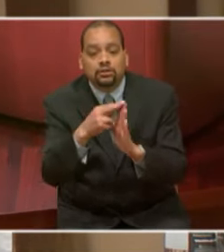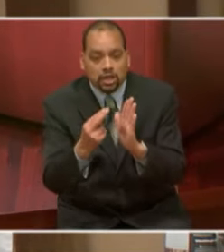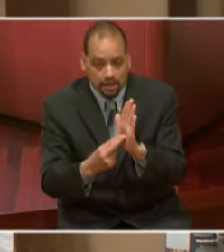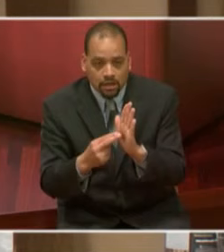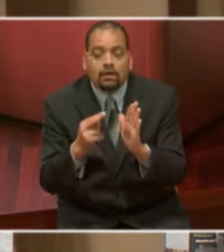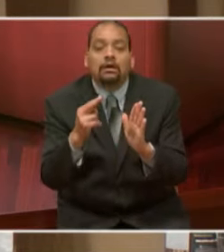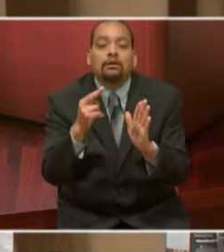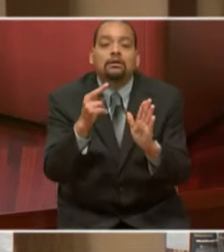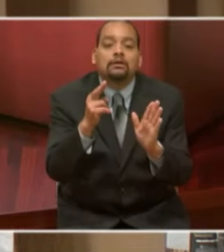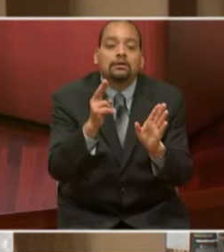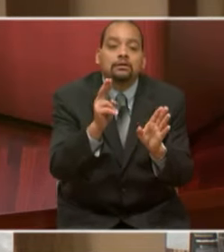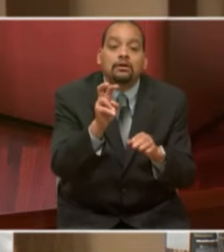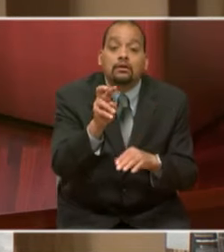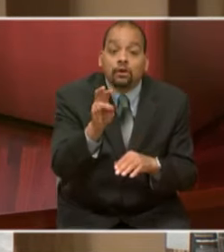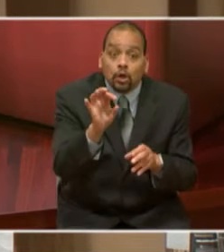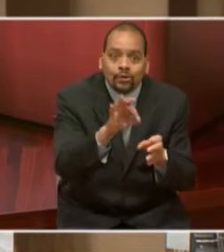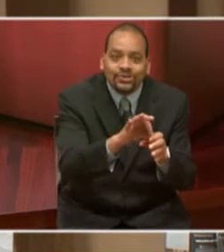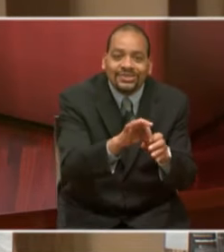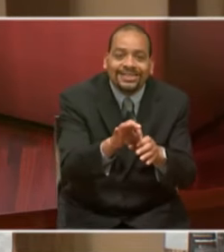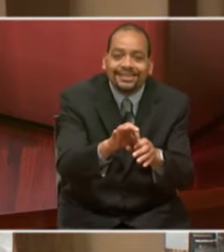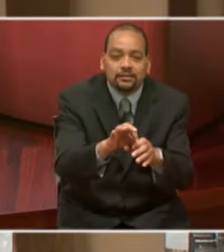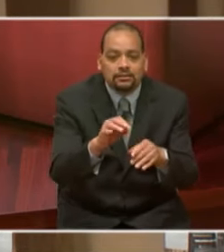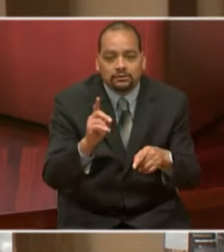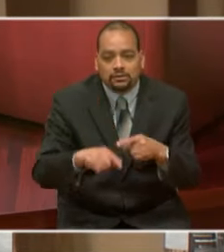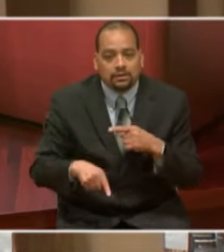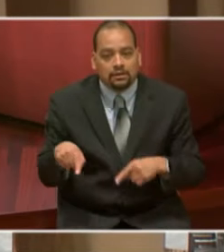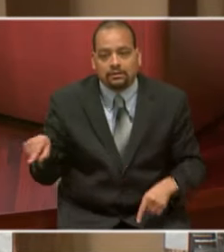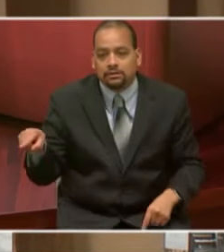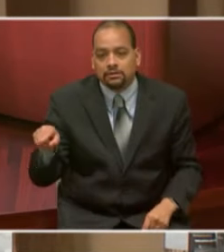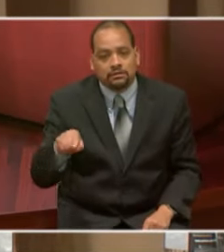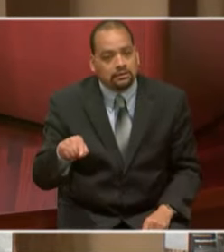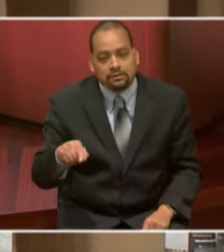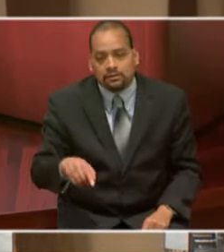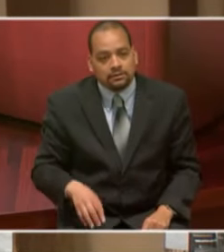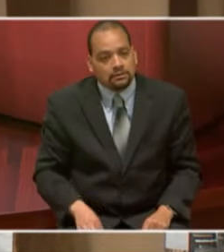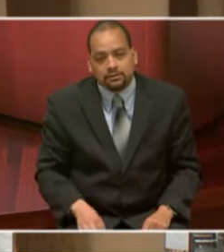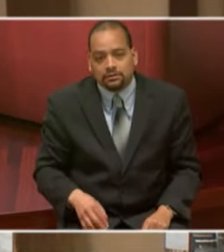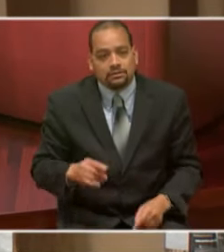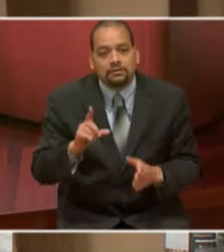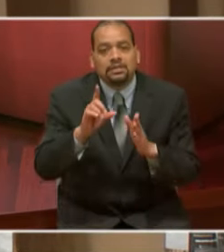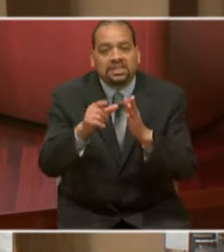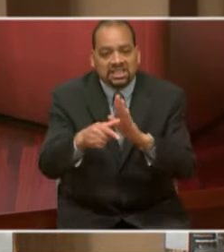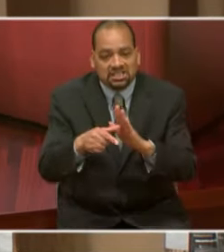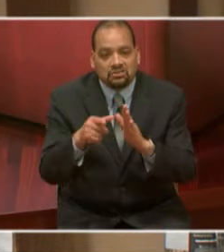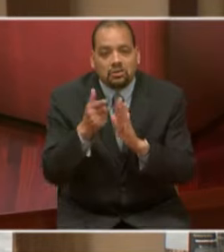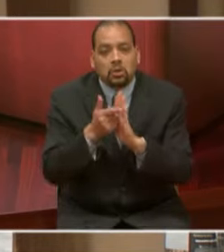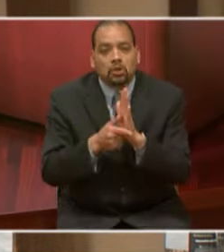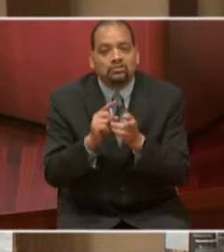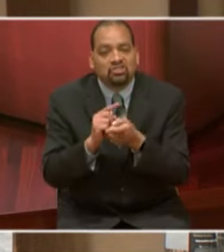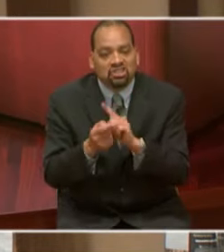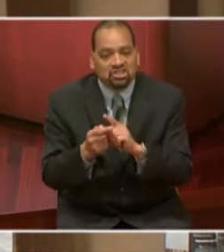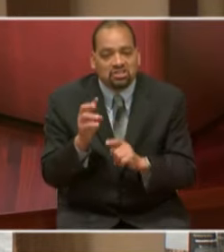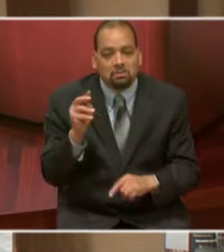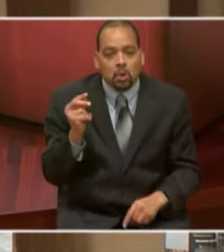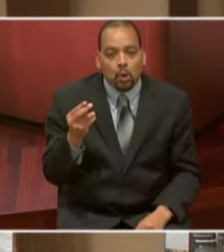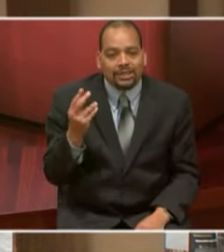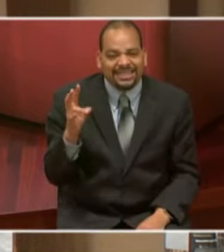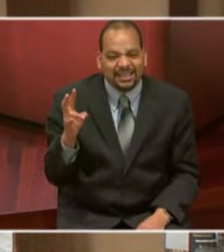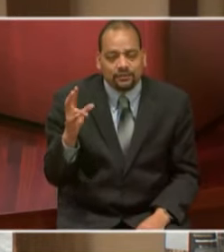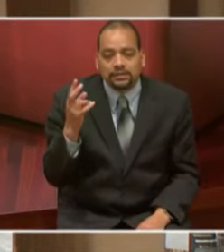me a way of life. Now, you know, violence is not just striking